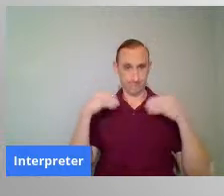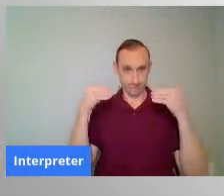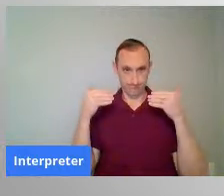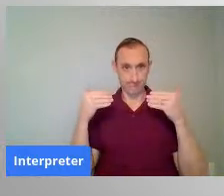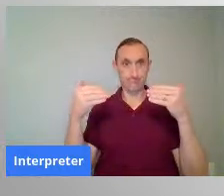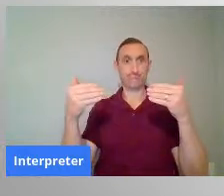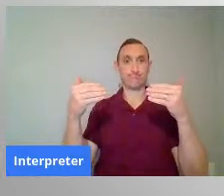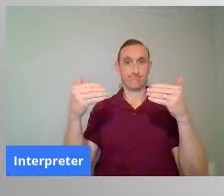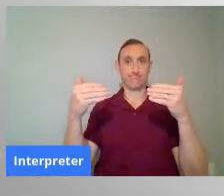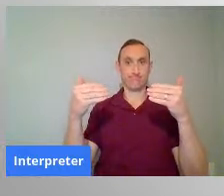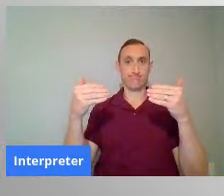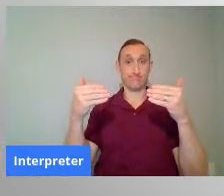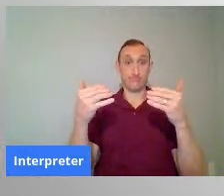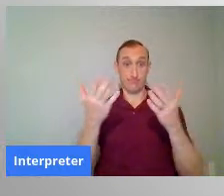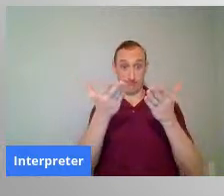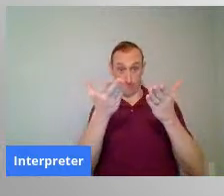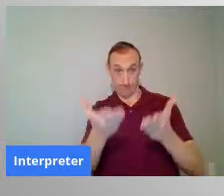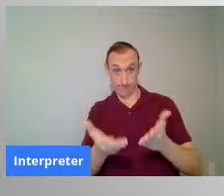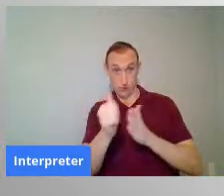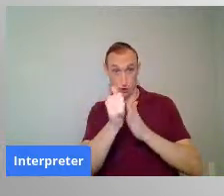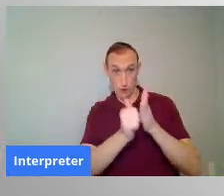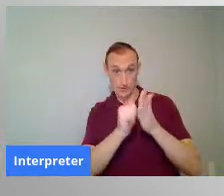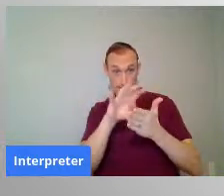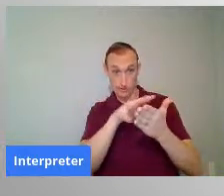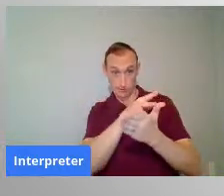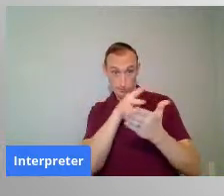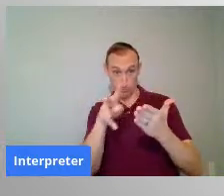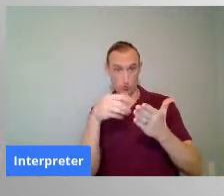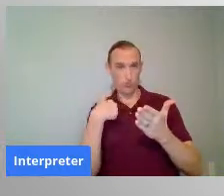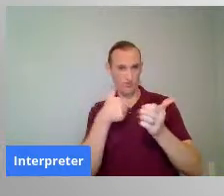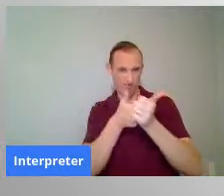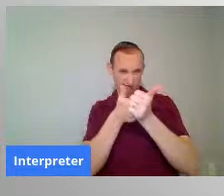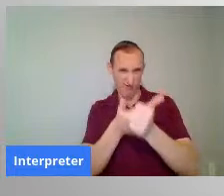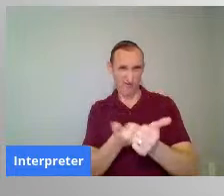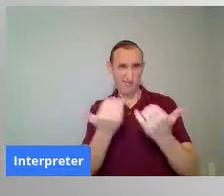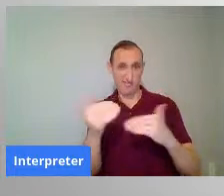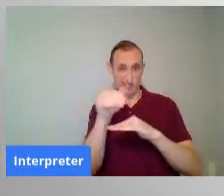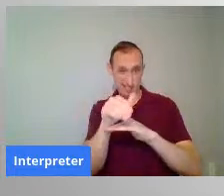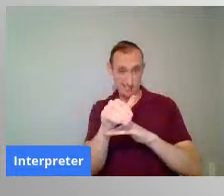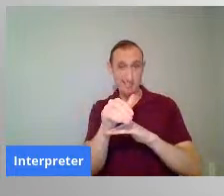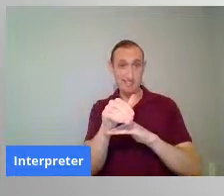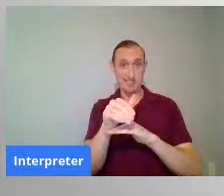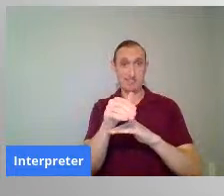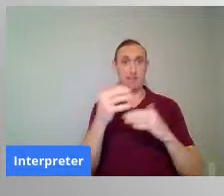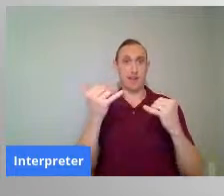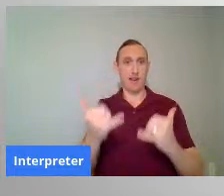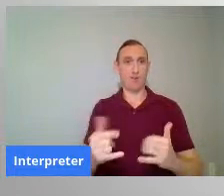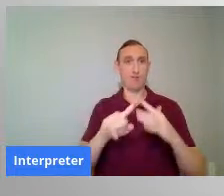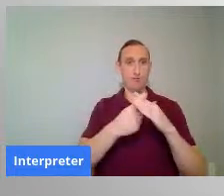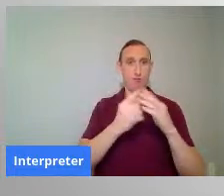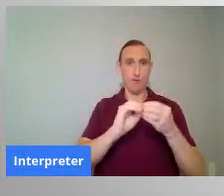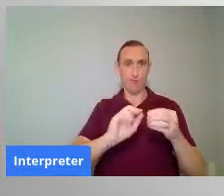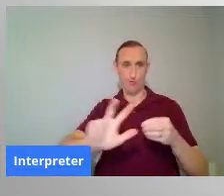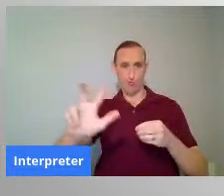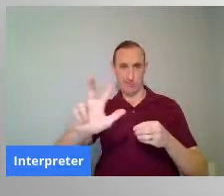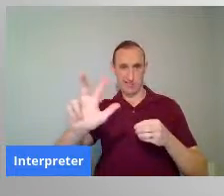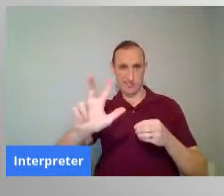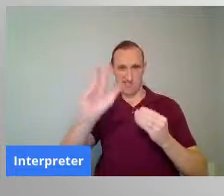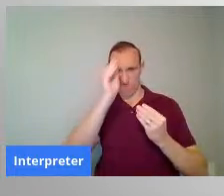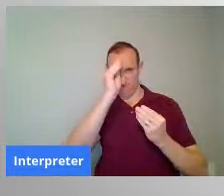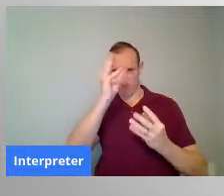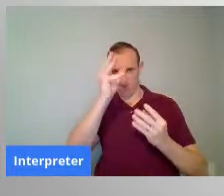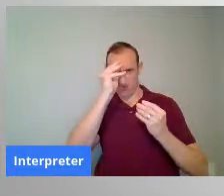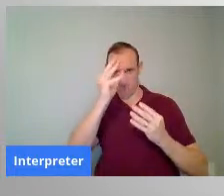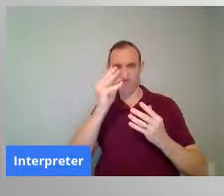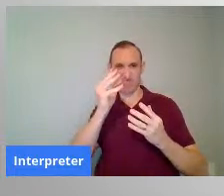the agenda that we have before us is what we will be following. We'll move forward to item number 3. These are our informational